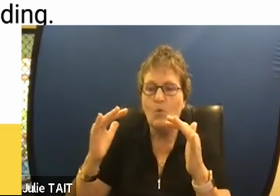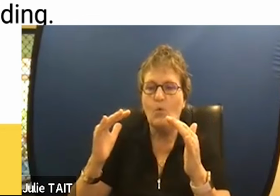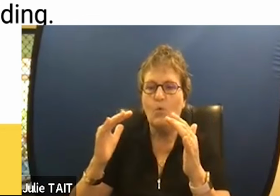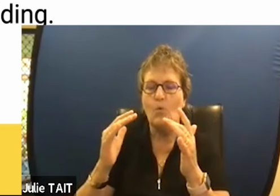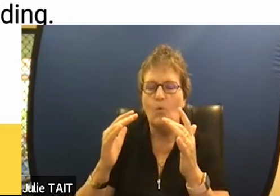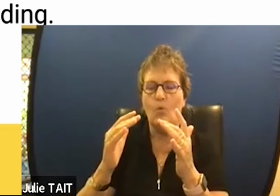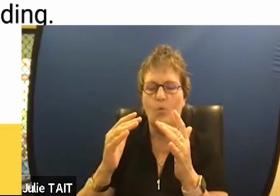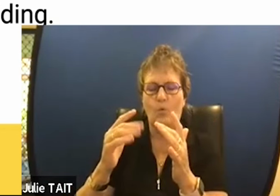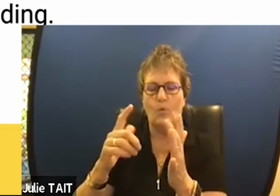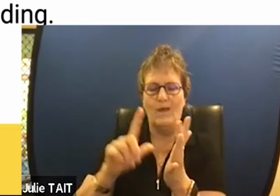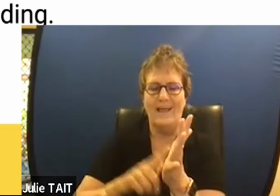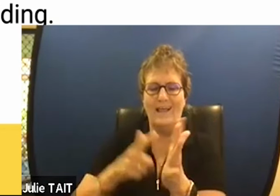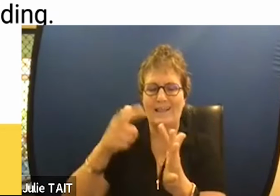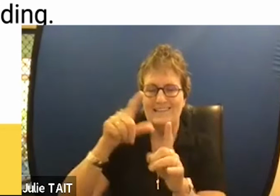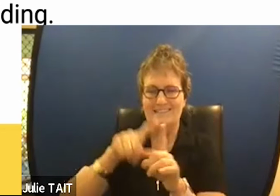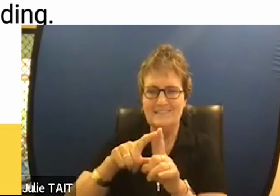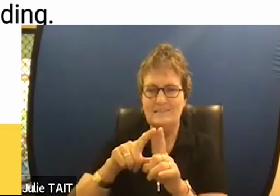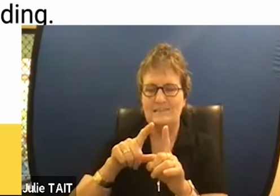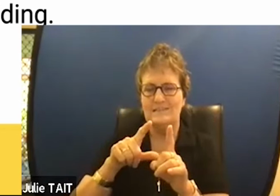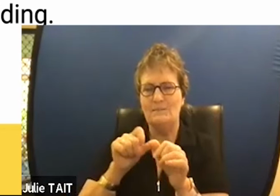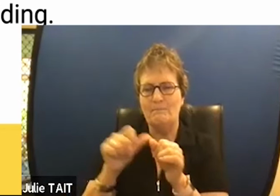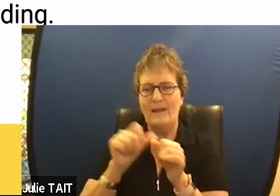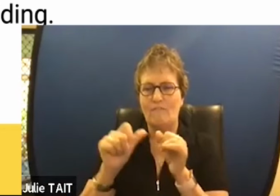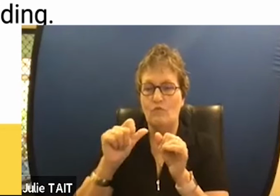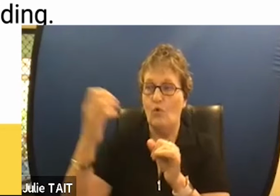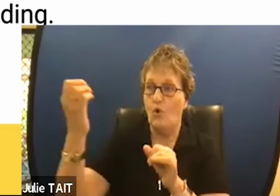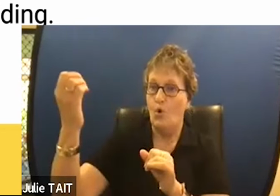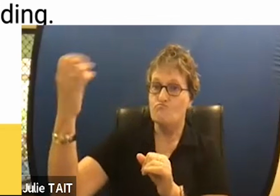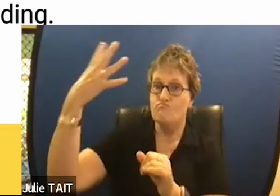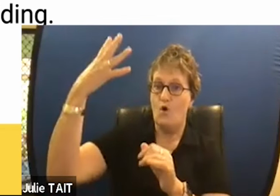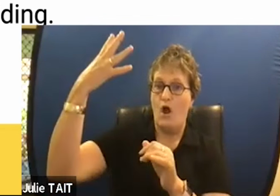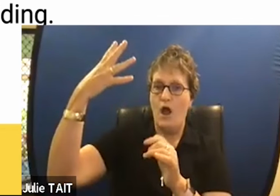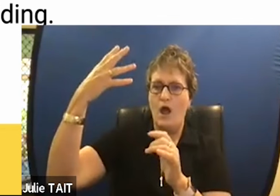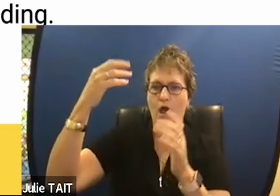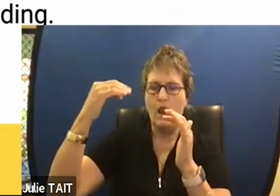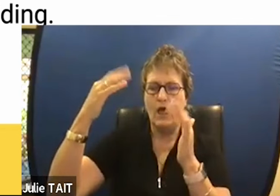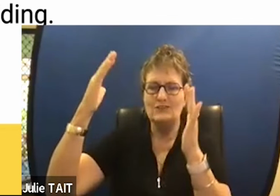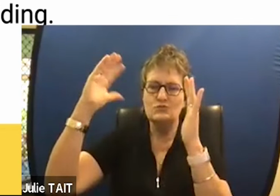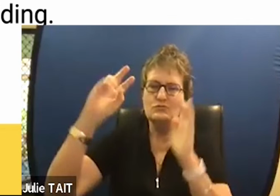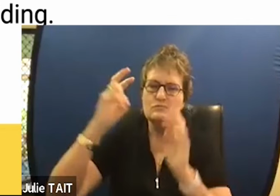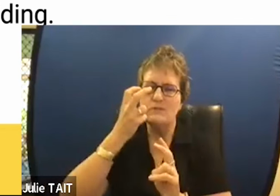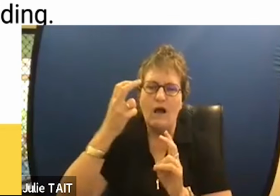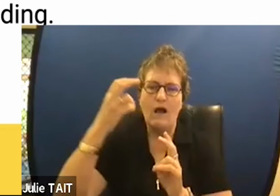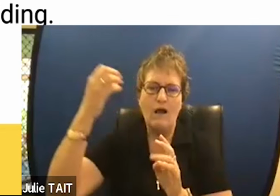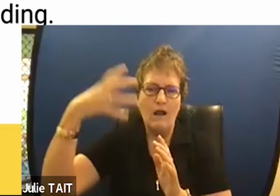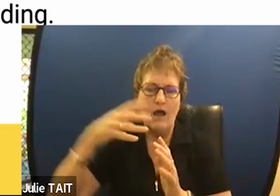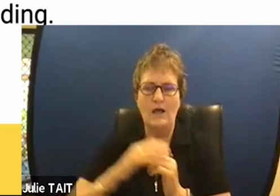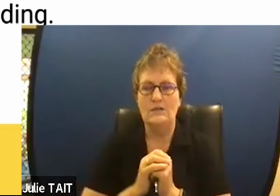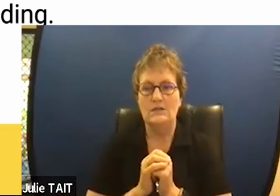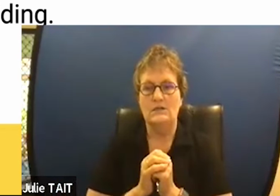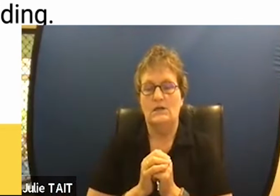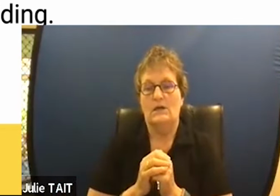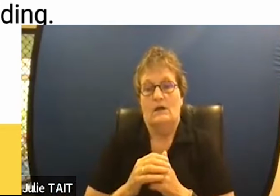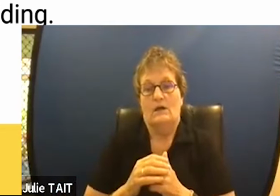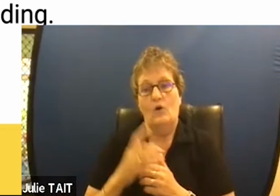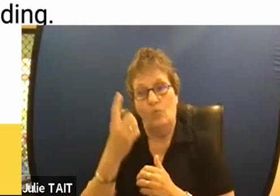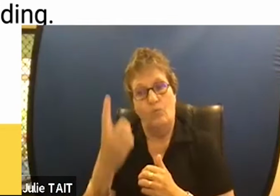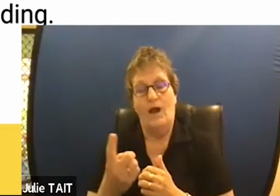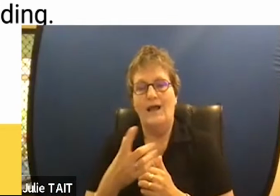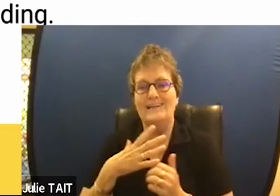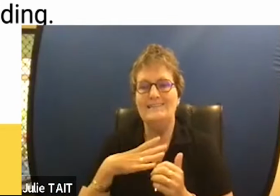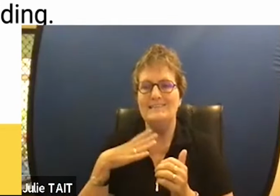space to a bright space and so on. And a little bit of a classic one, we should look at perhaps